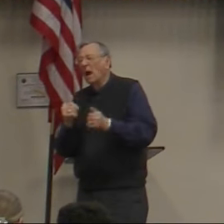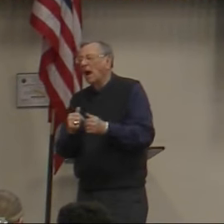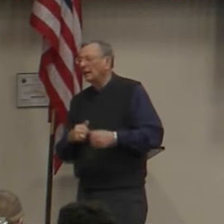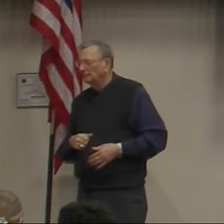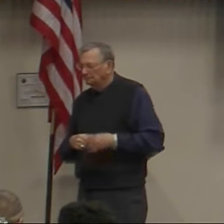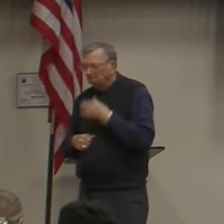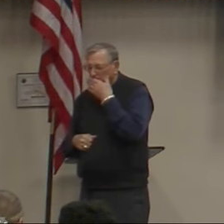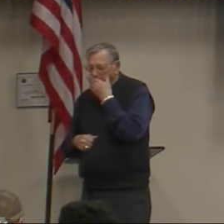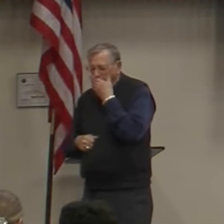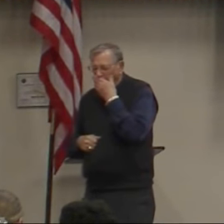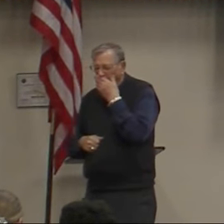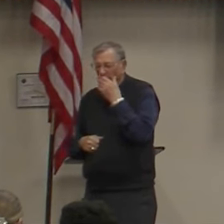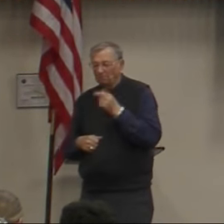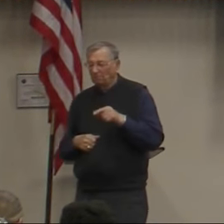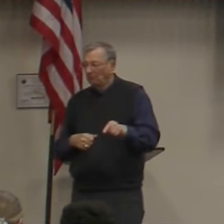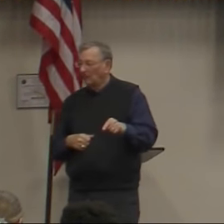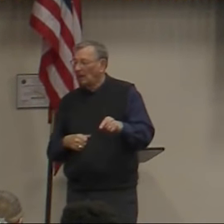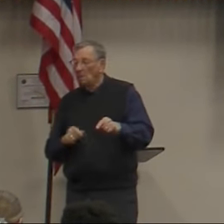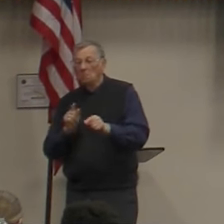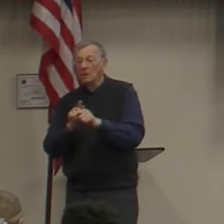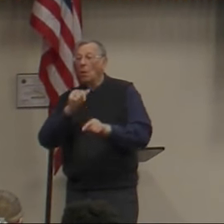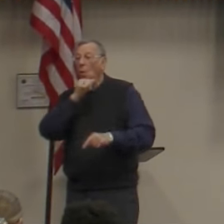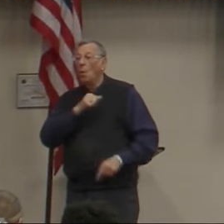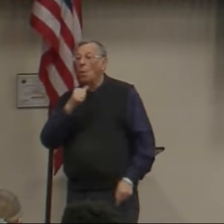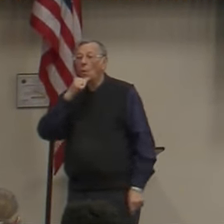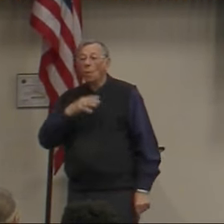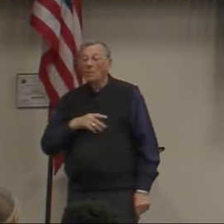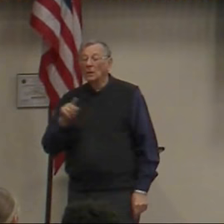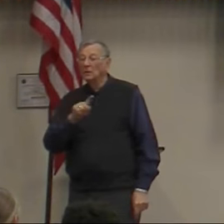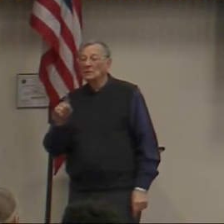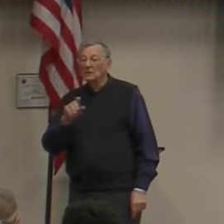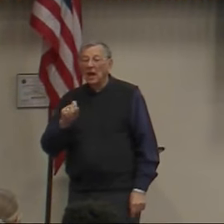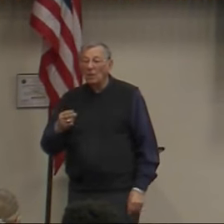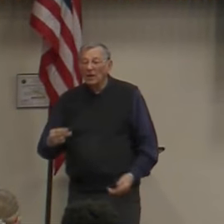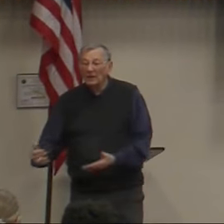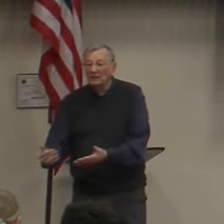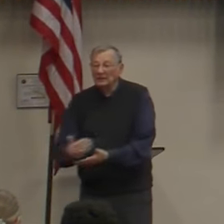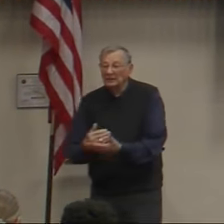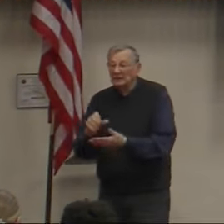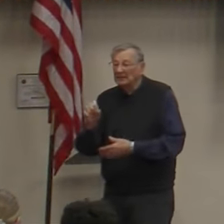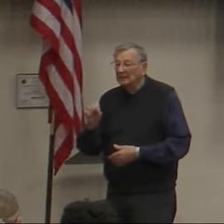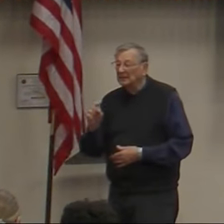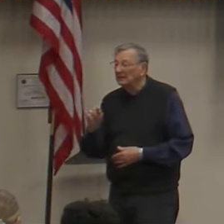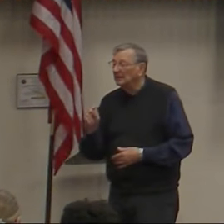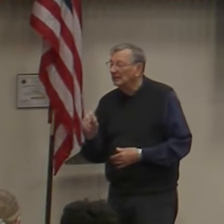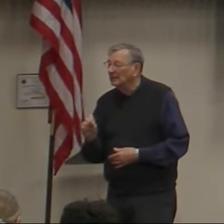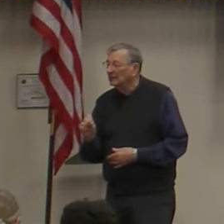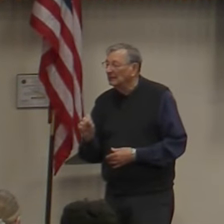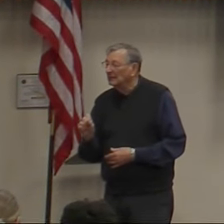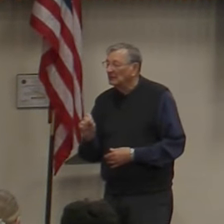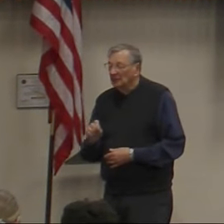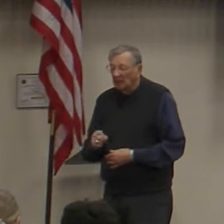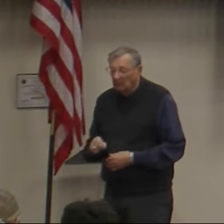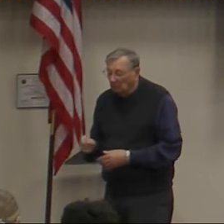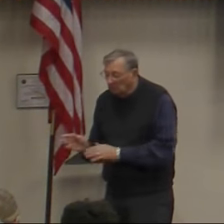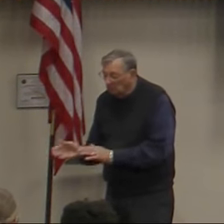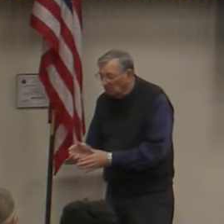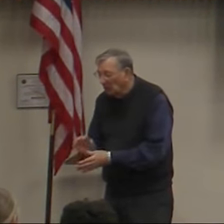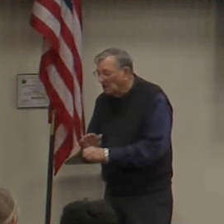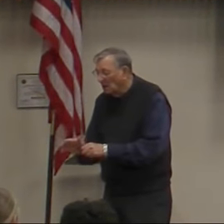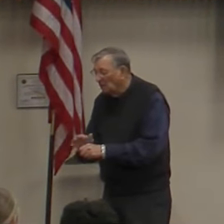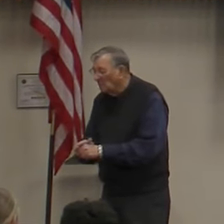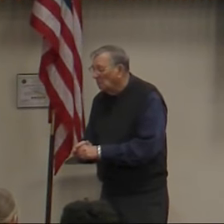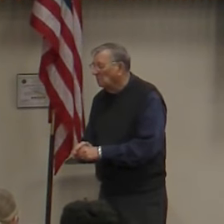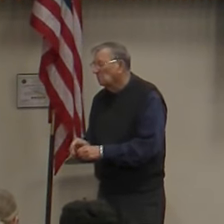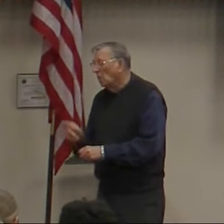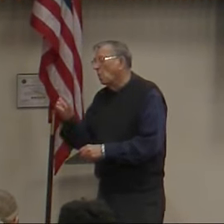ways. There he meets an older woman, a widow woman, that's out gathering sticks. She's going to prepare one more meal, and then her